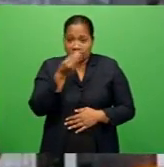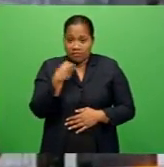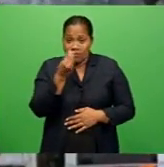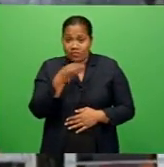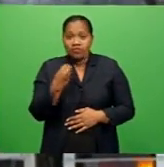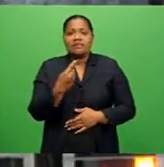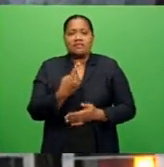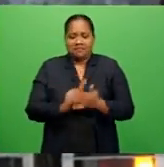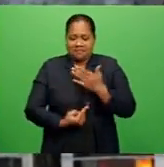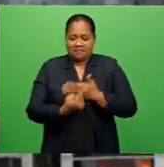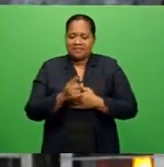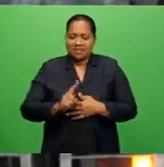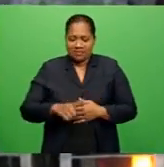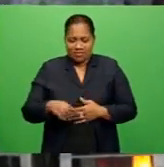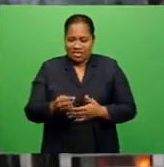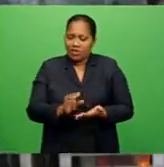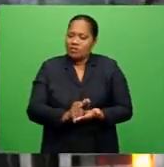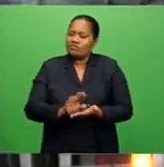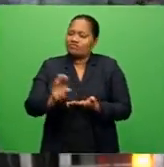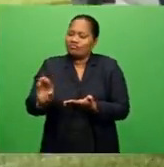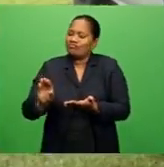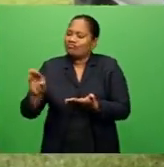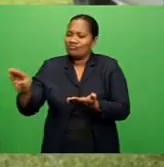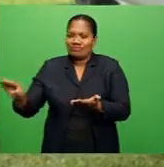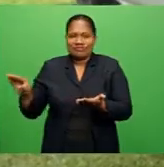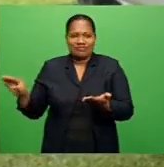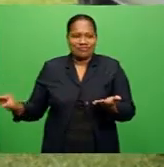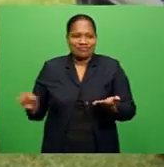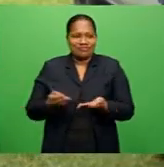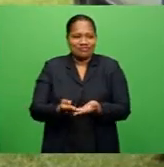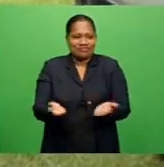And food ration distribution continues.